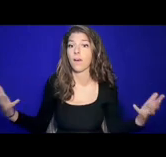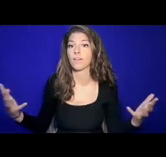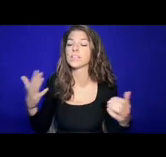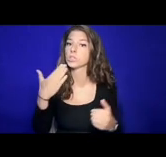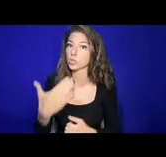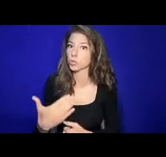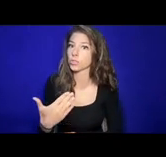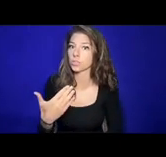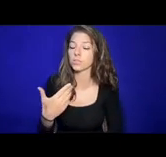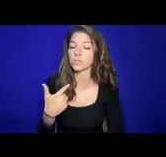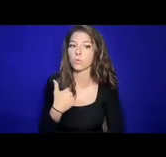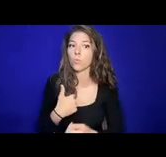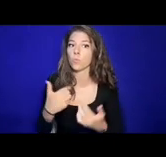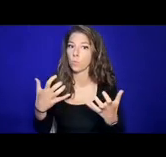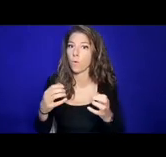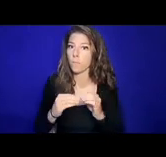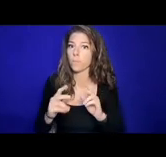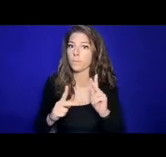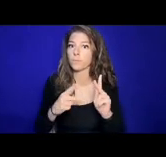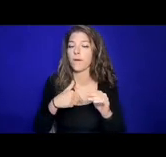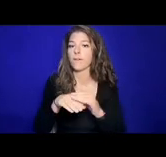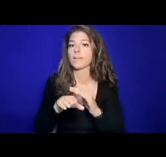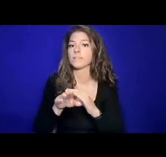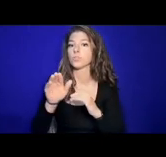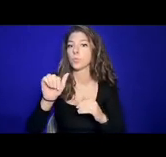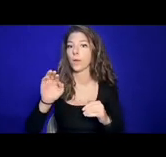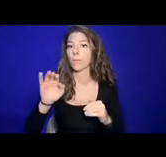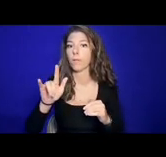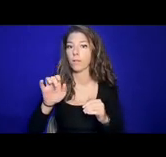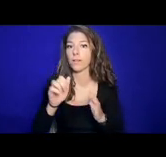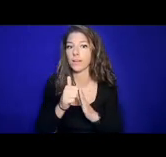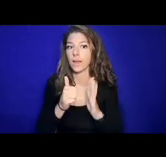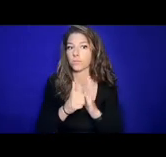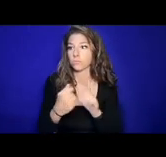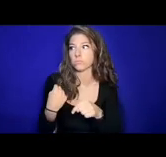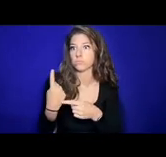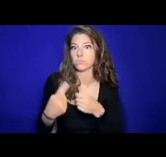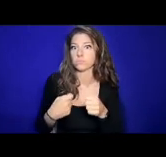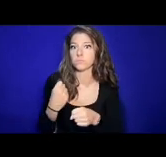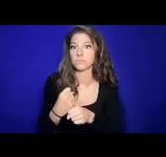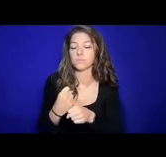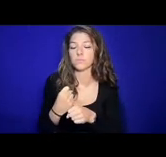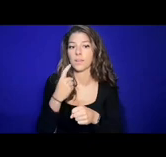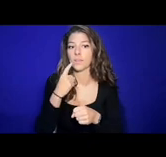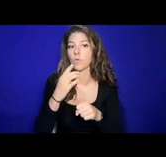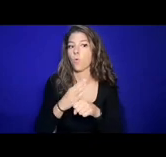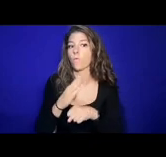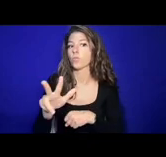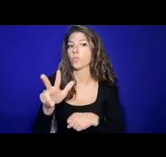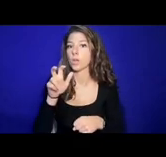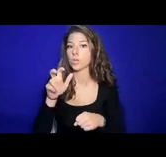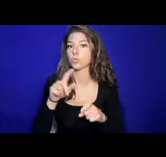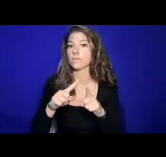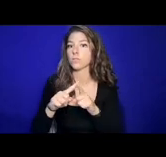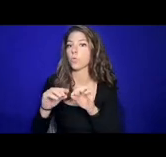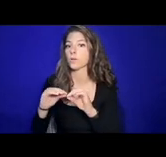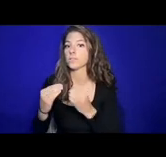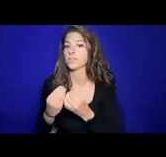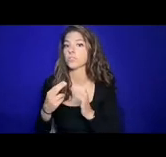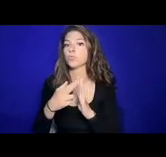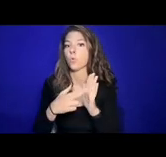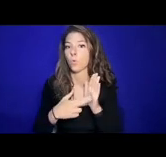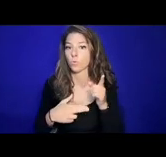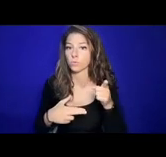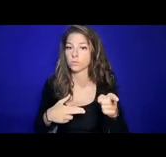a good thing. We want more people to have access to ABLE accounts. In the last year alone, there were over 300 organizations that